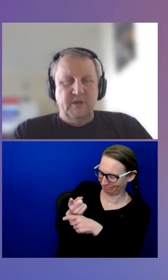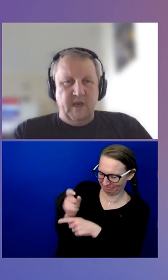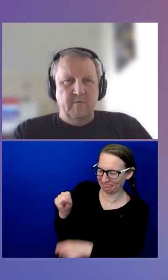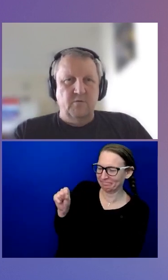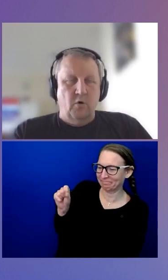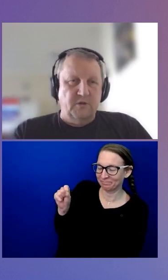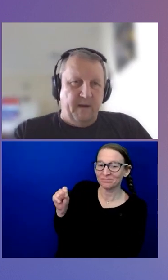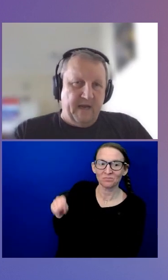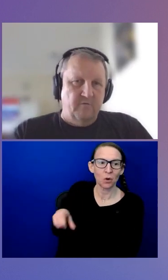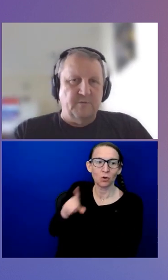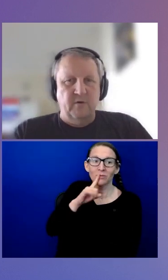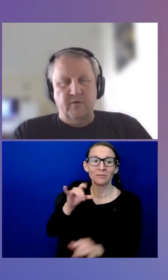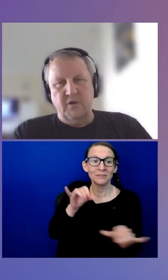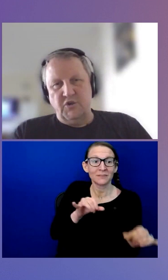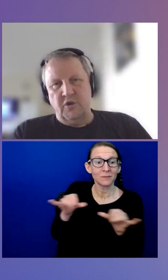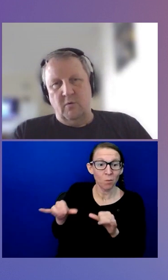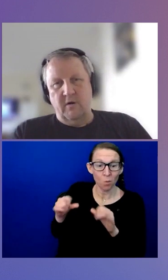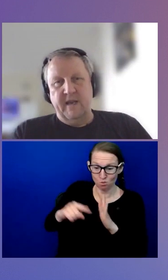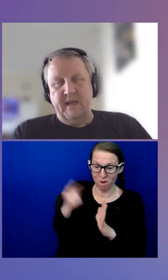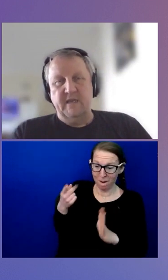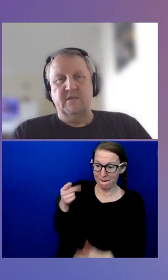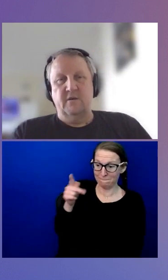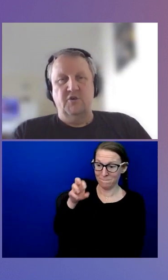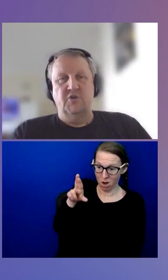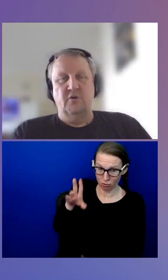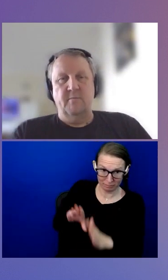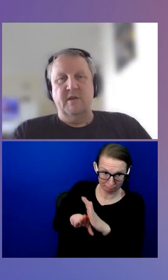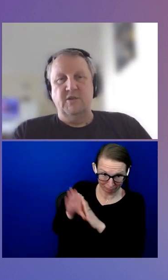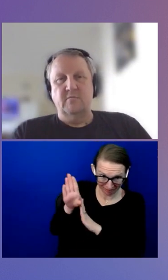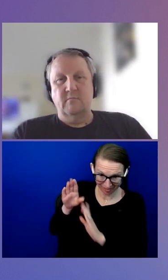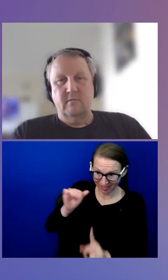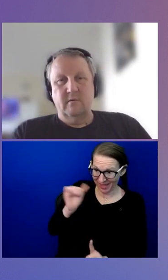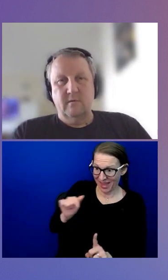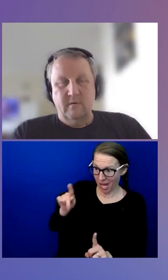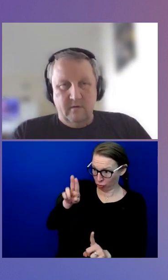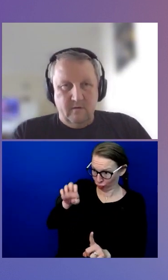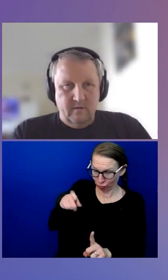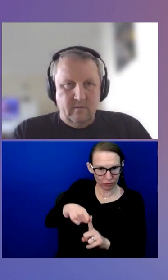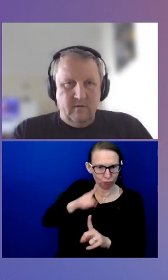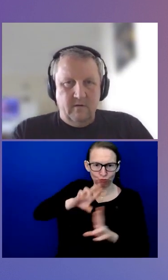In the same as once Packer has built the Azure one, it is an Azure image.